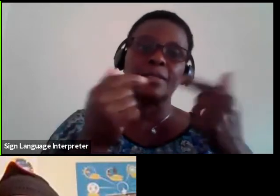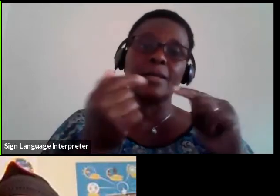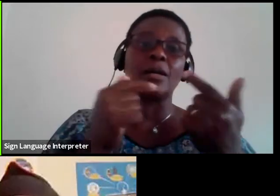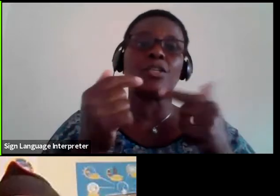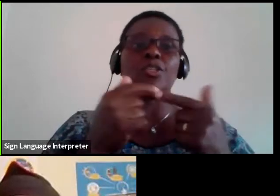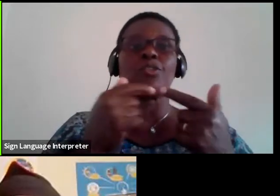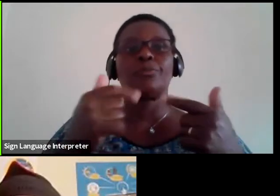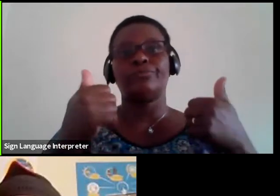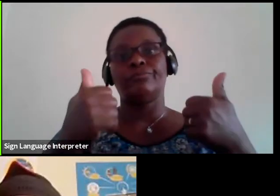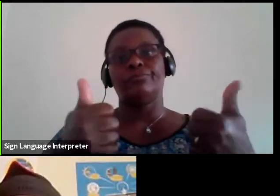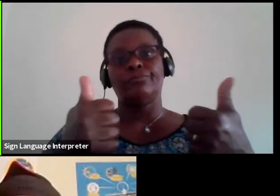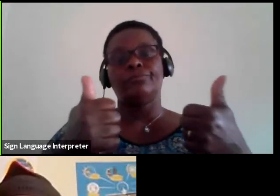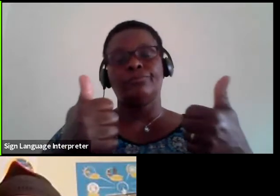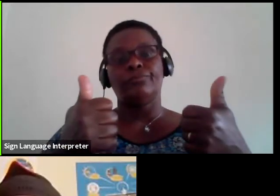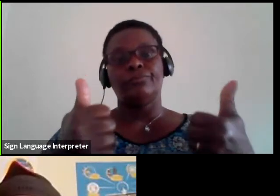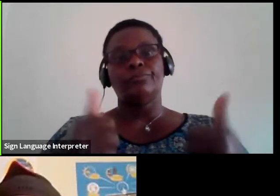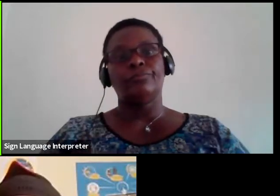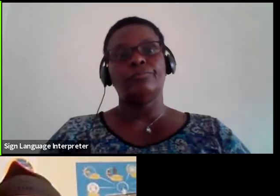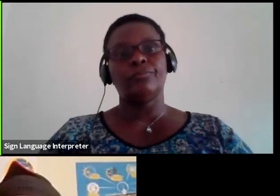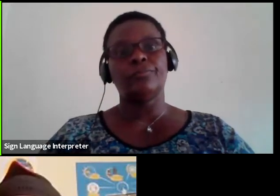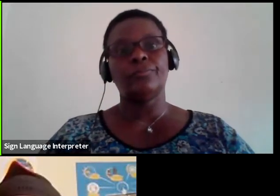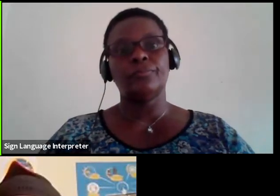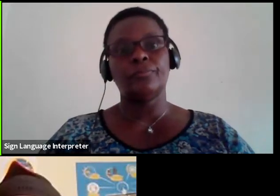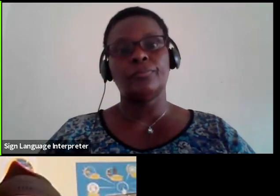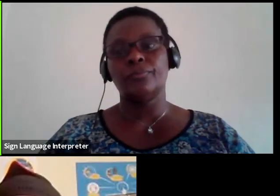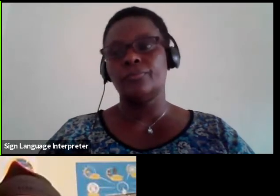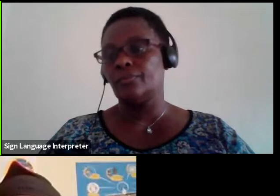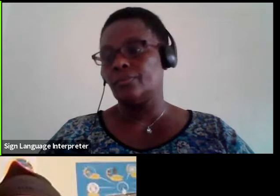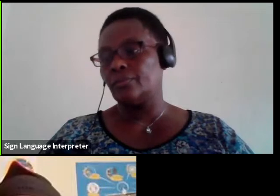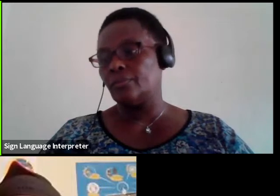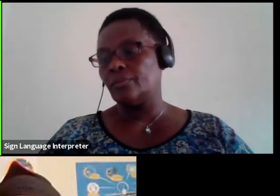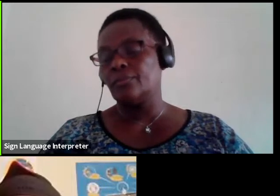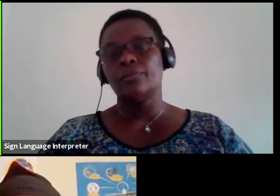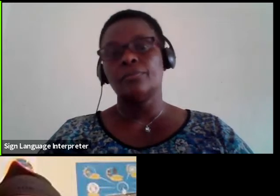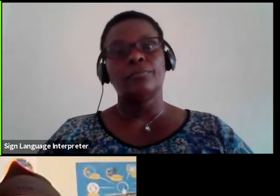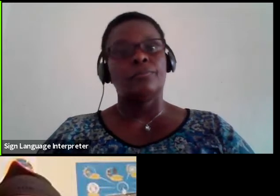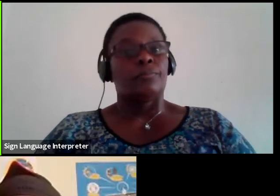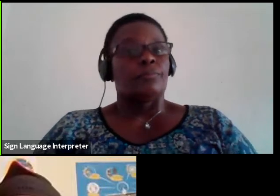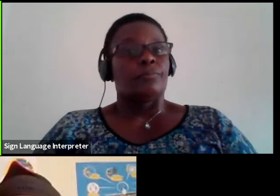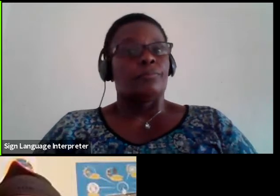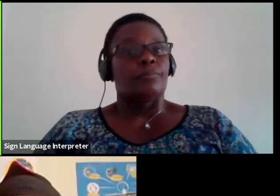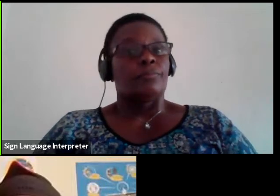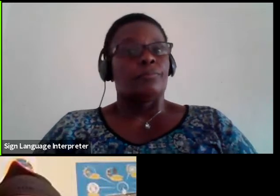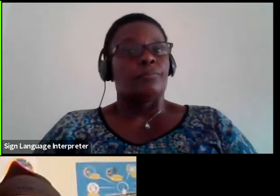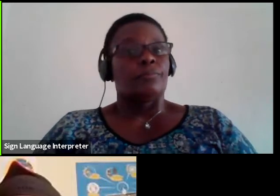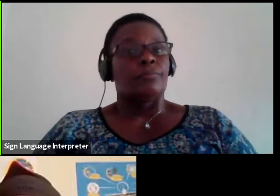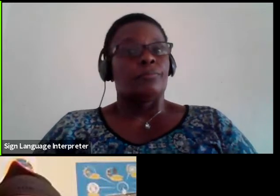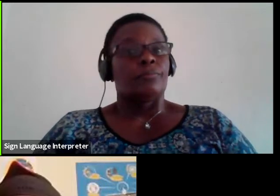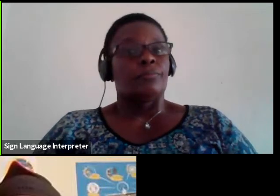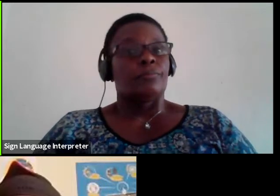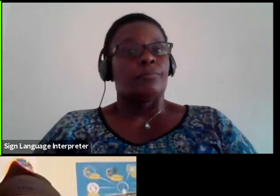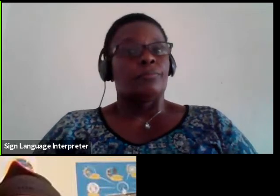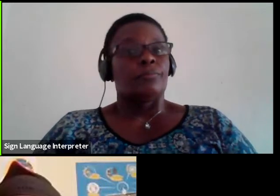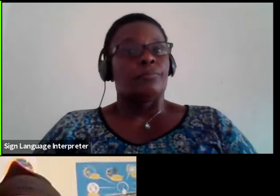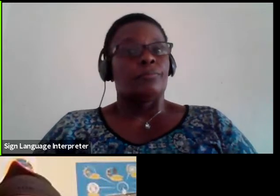are, I'd like to say goodbye and well, stay safe. Bye-bye. God bless you.